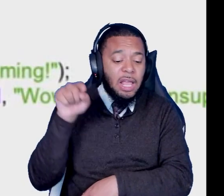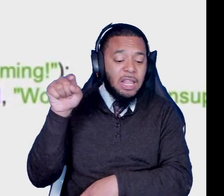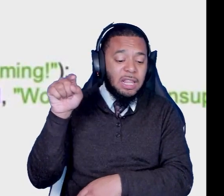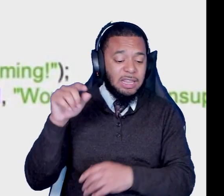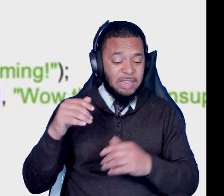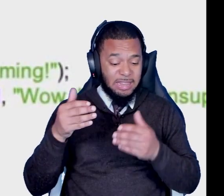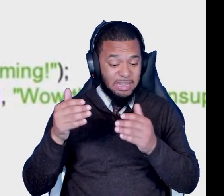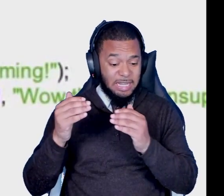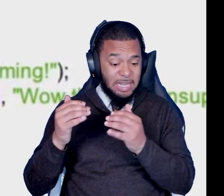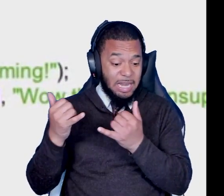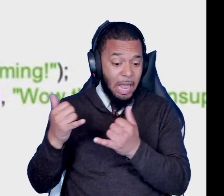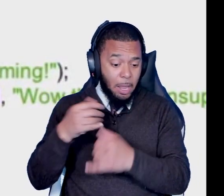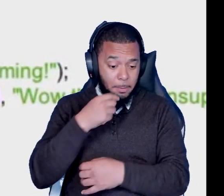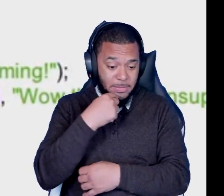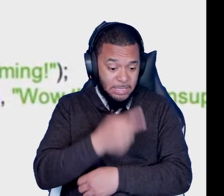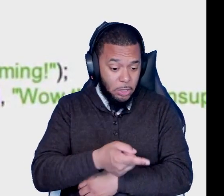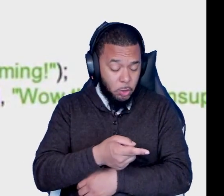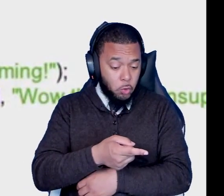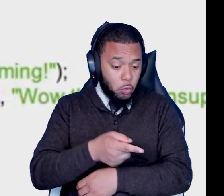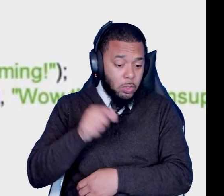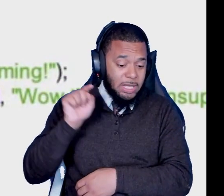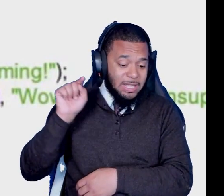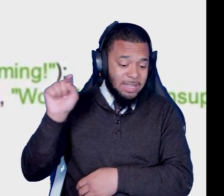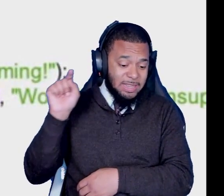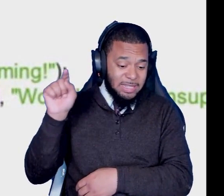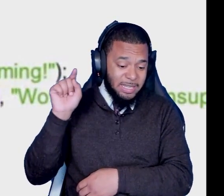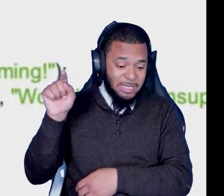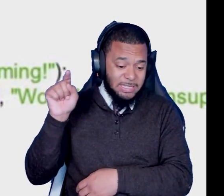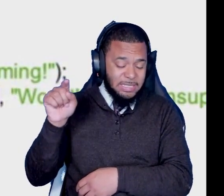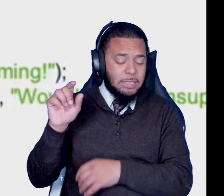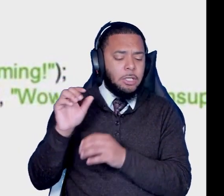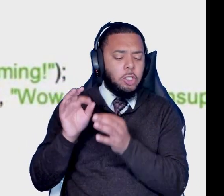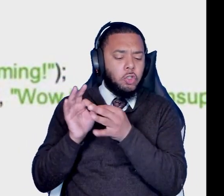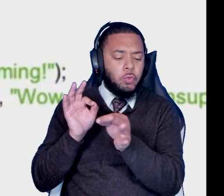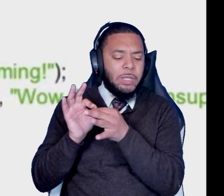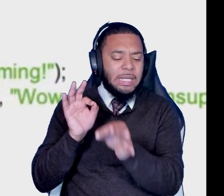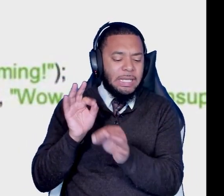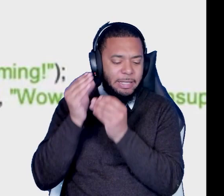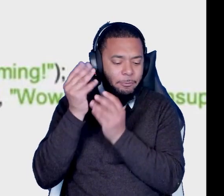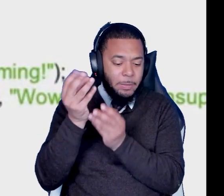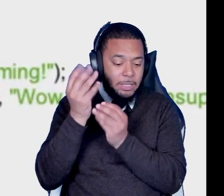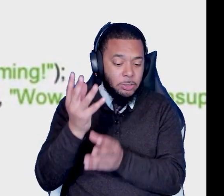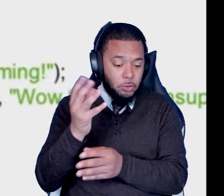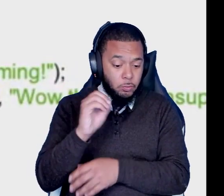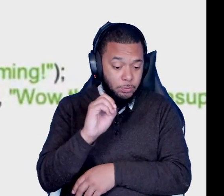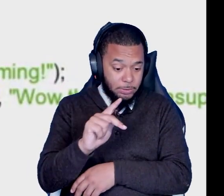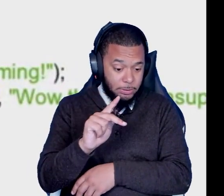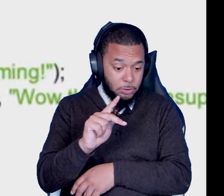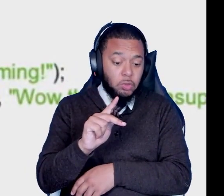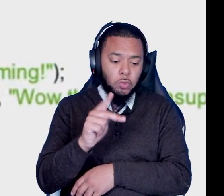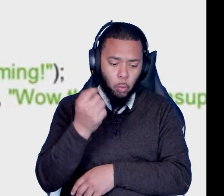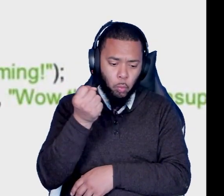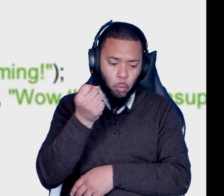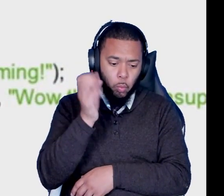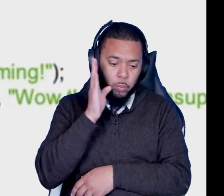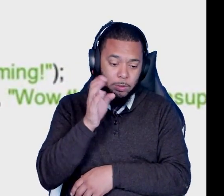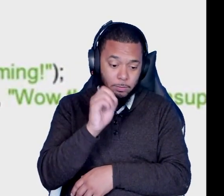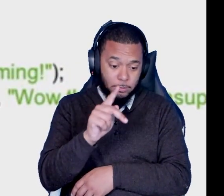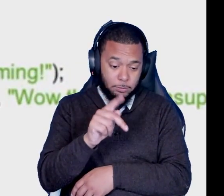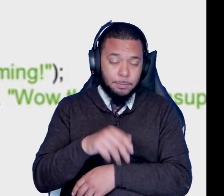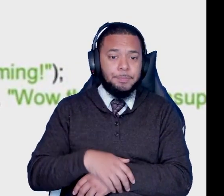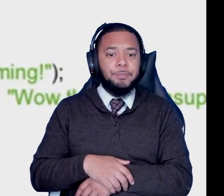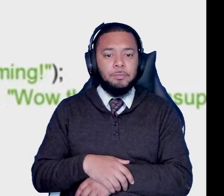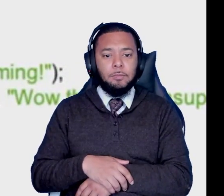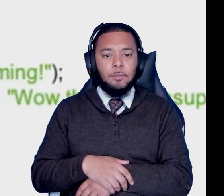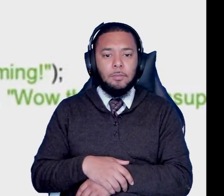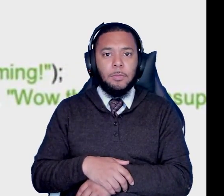it's being used to store a string value. So I'll call it name. And then I can even